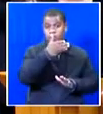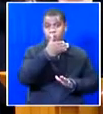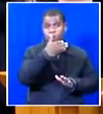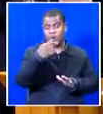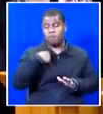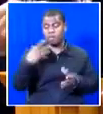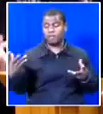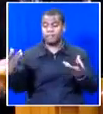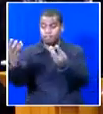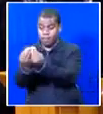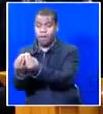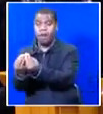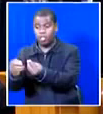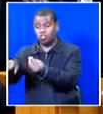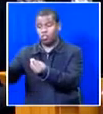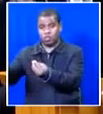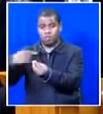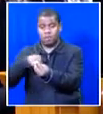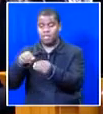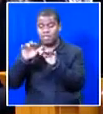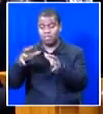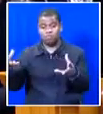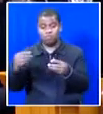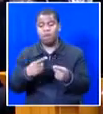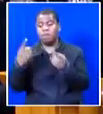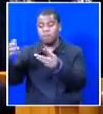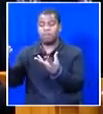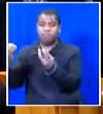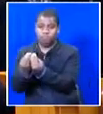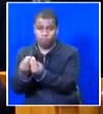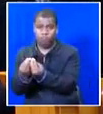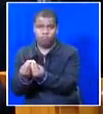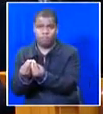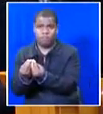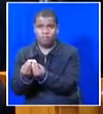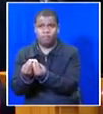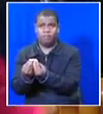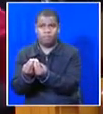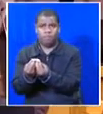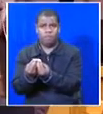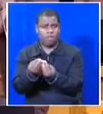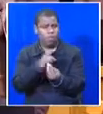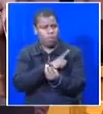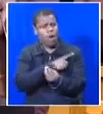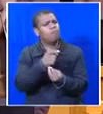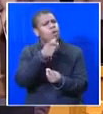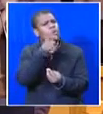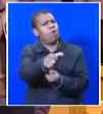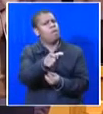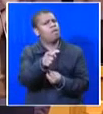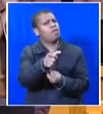orphans who are without shelter over their head. Deputy Speaker. What kind of an utterance is that coming from ANC